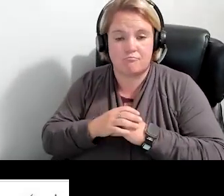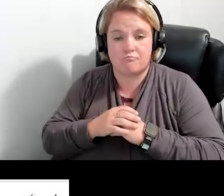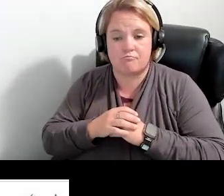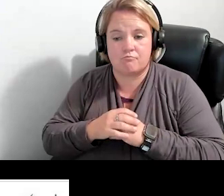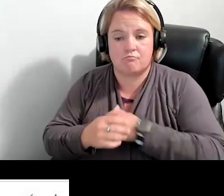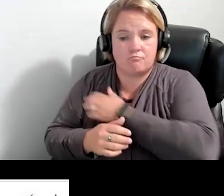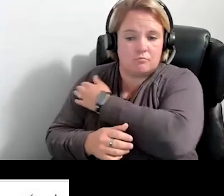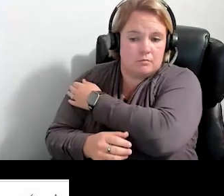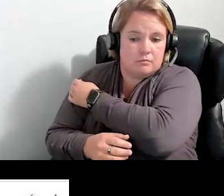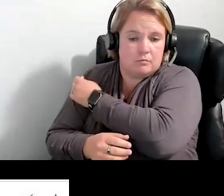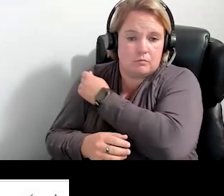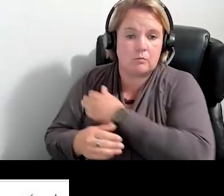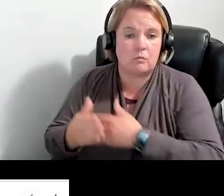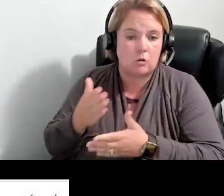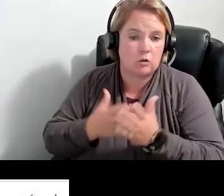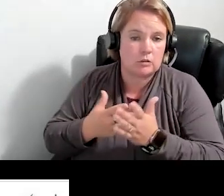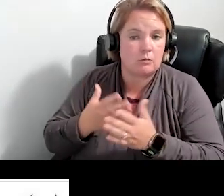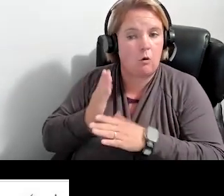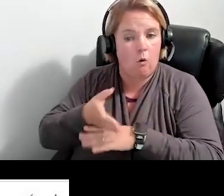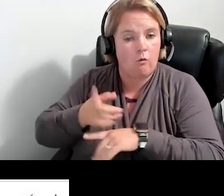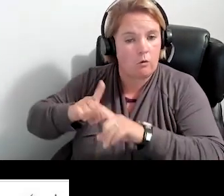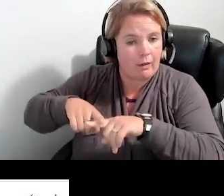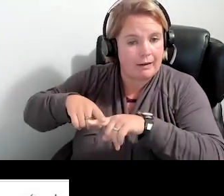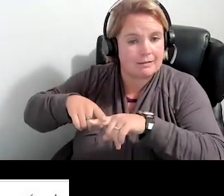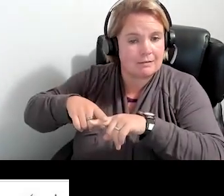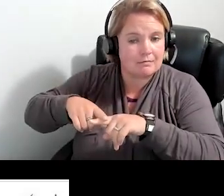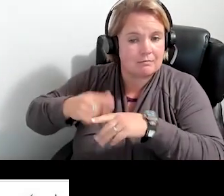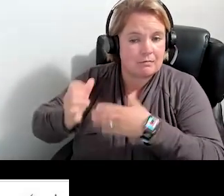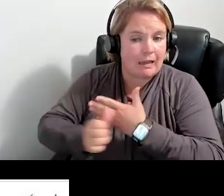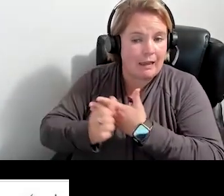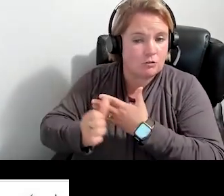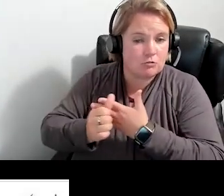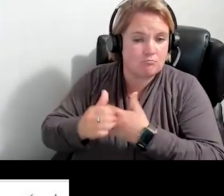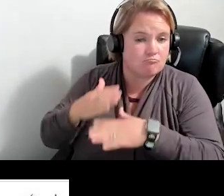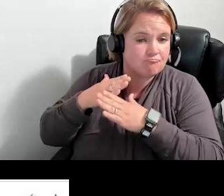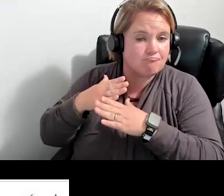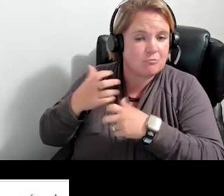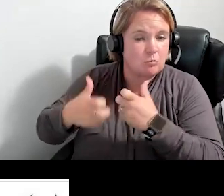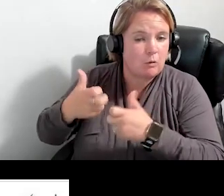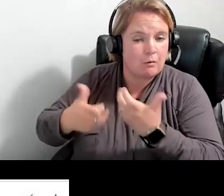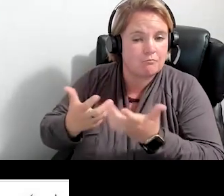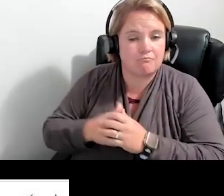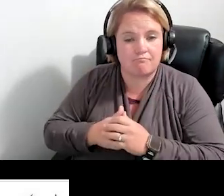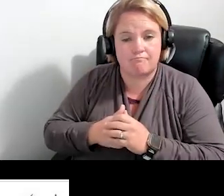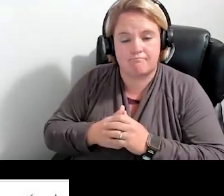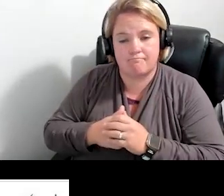There are some hazards, right? The over-reliance, that's a hazard. You could send a